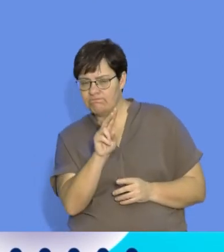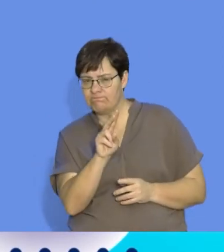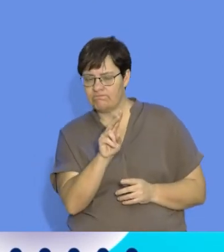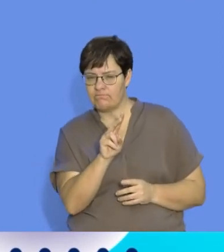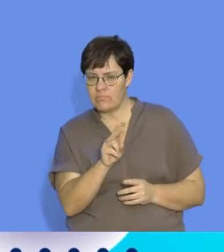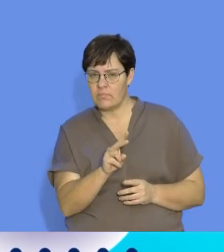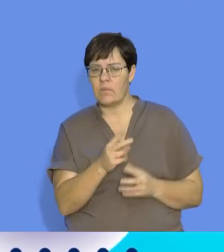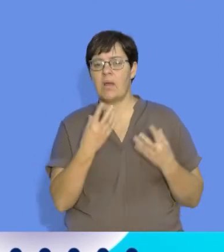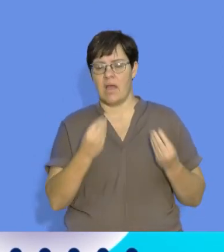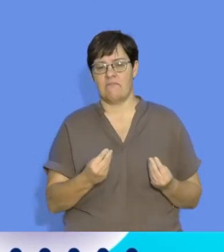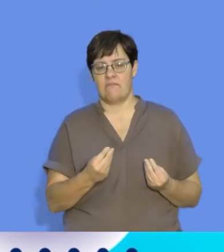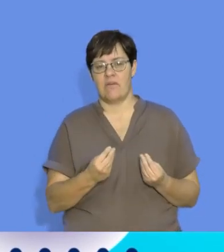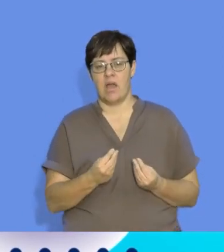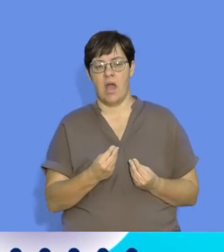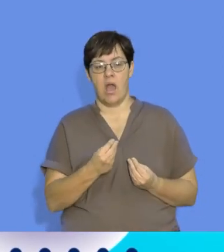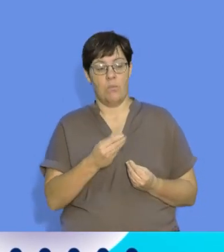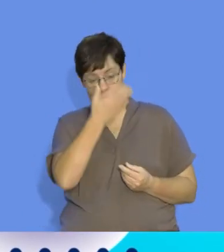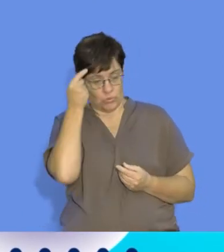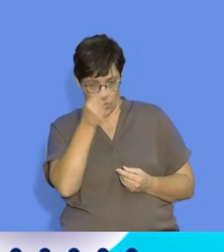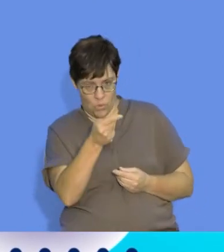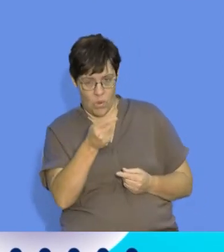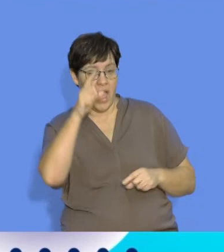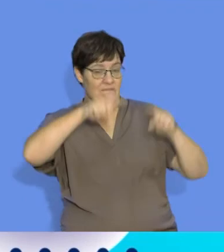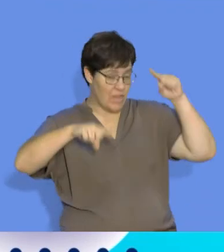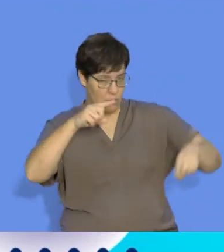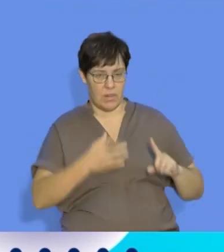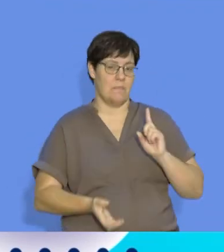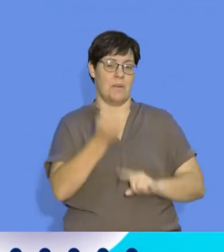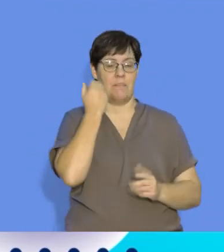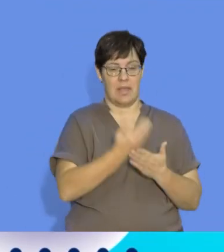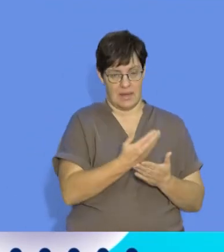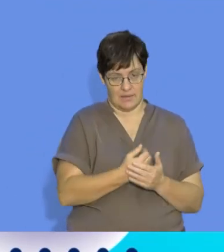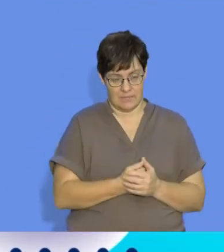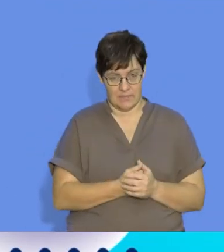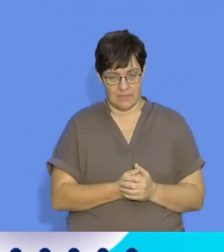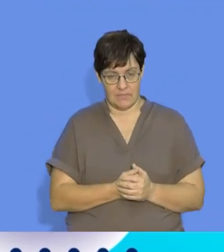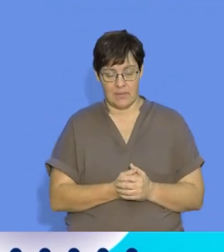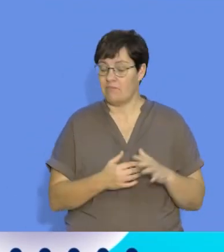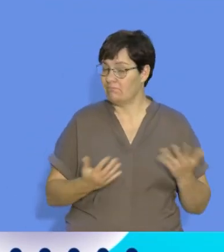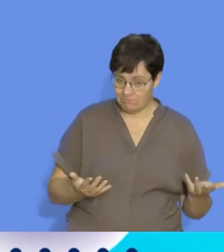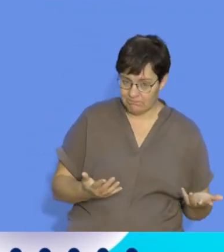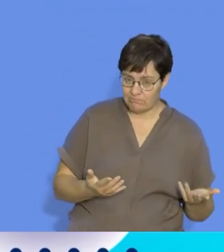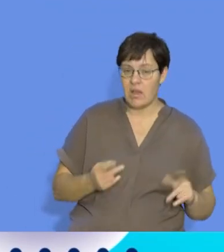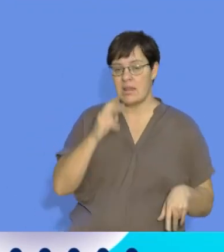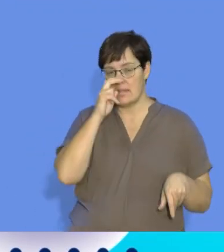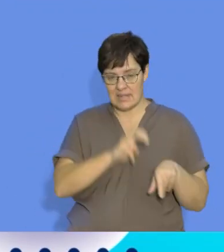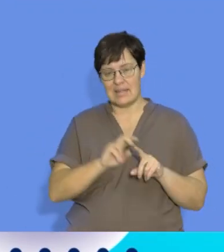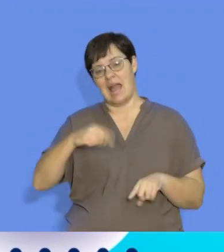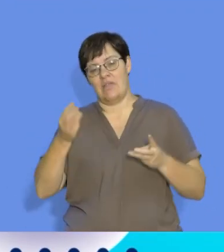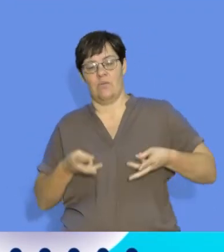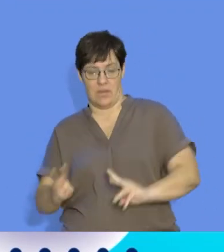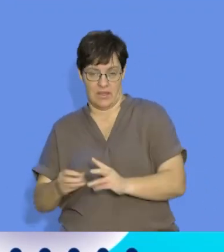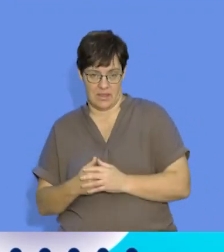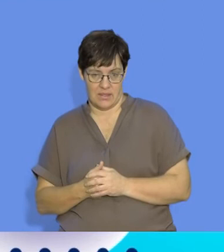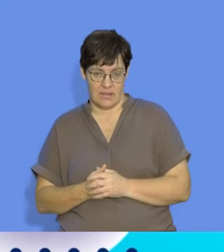will have one unknown, which is the variable that they might want me to find. If not, then I will attempt another